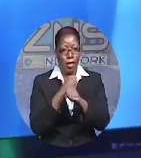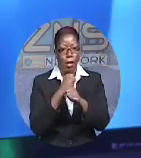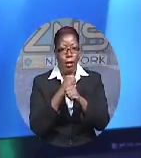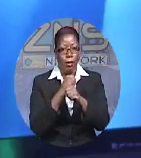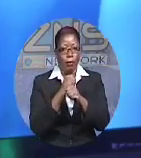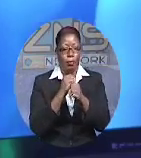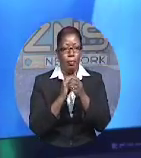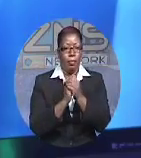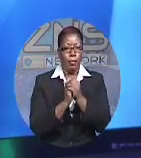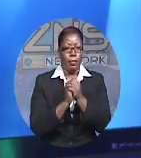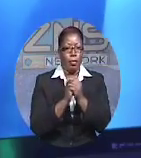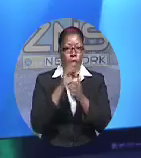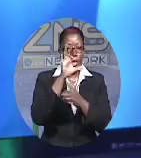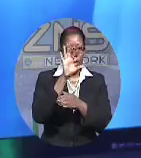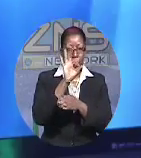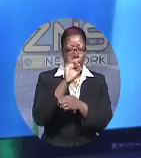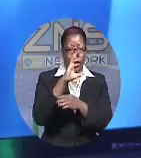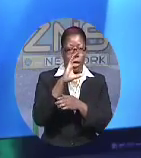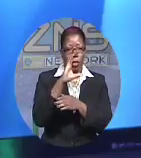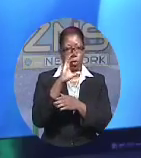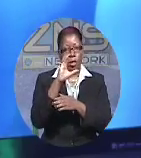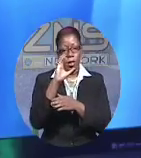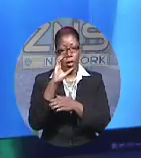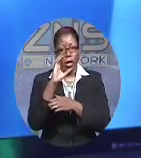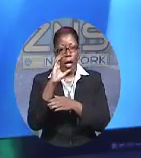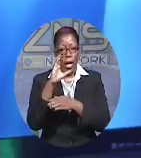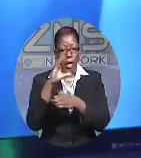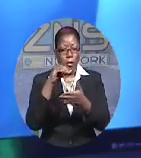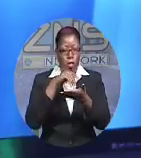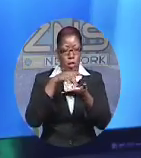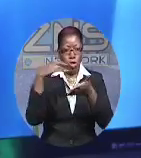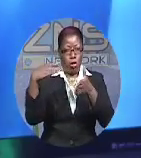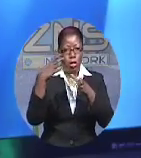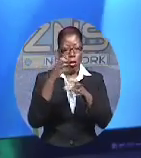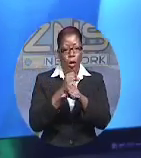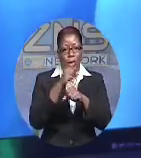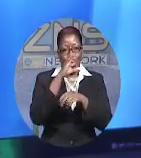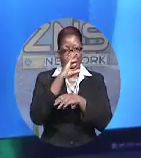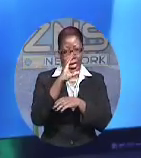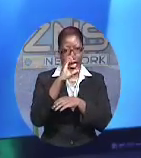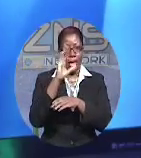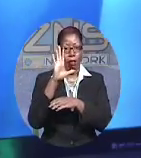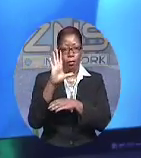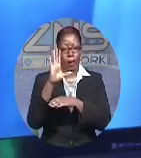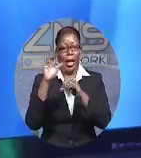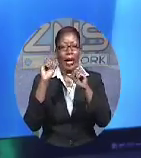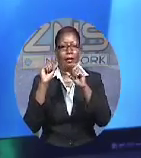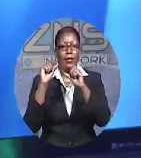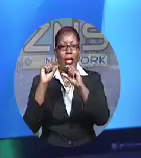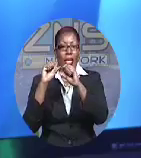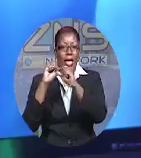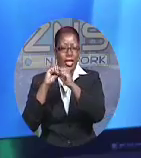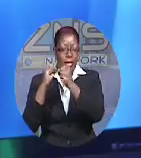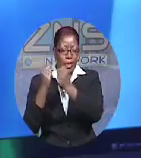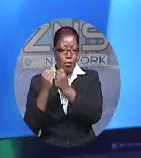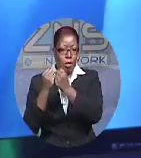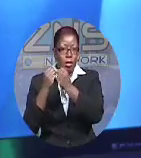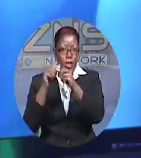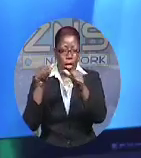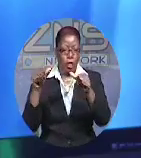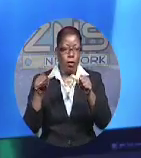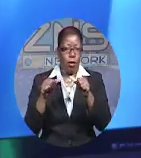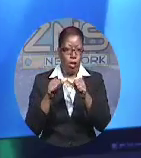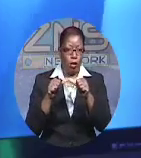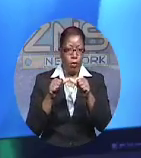7,117 candidates. 996 candidates received at least a C in 5 subjects, 49 more than last year's number